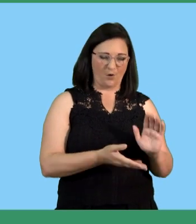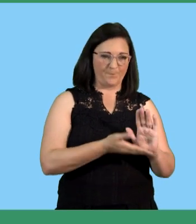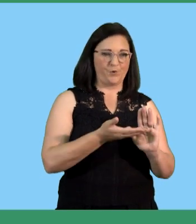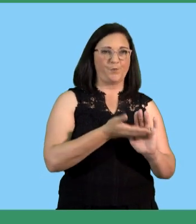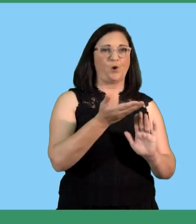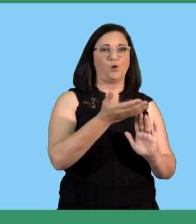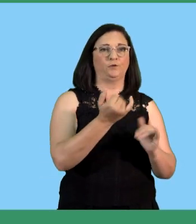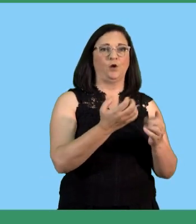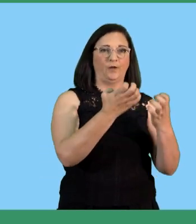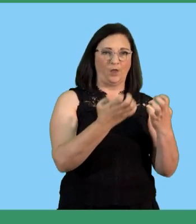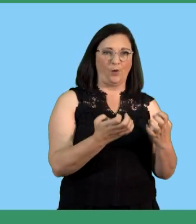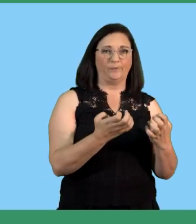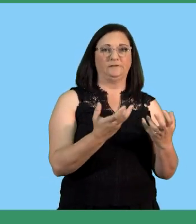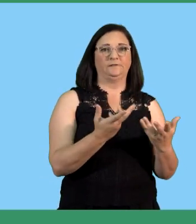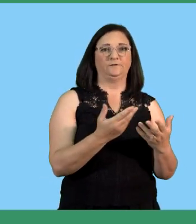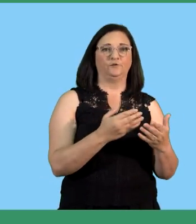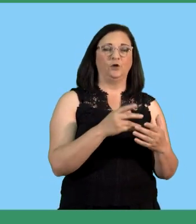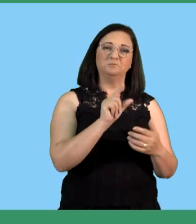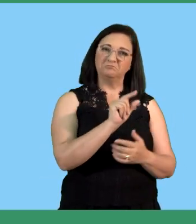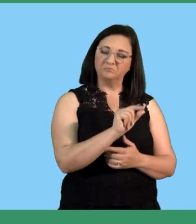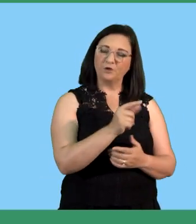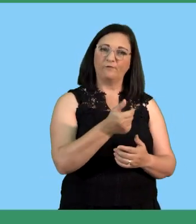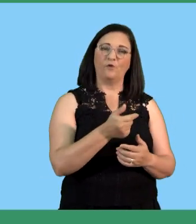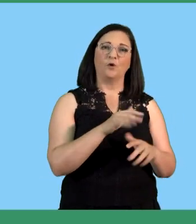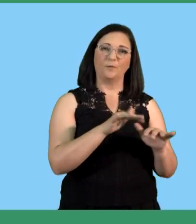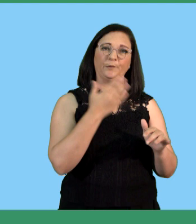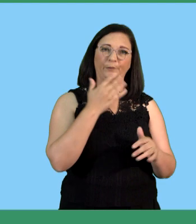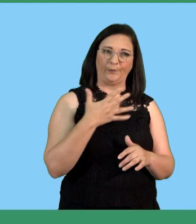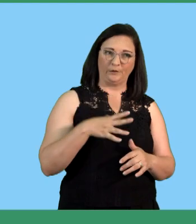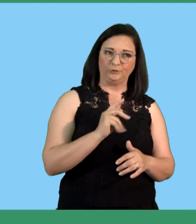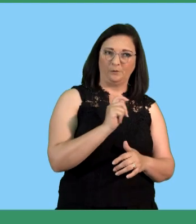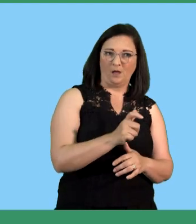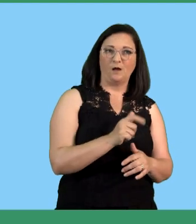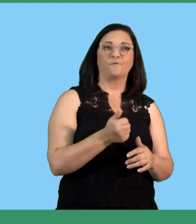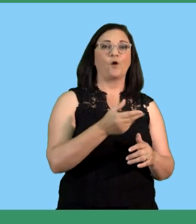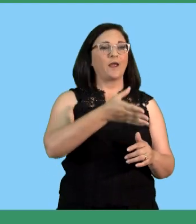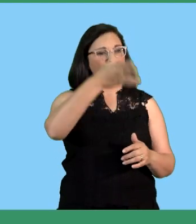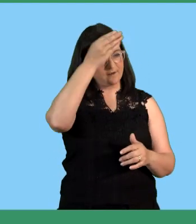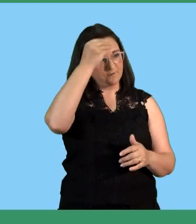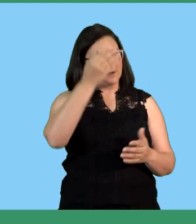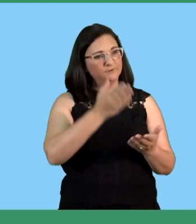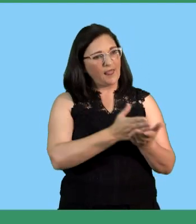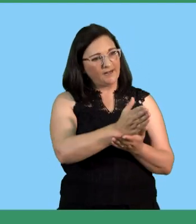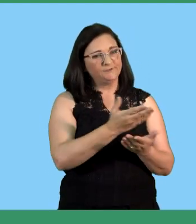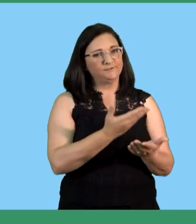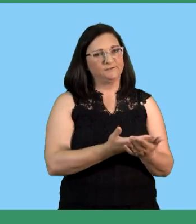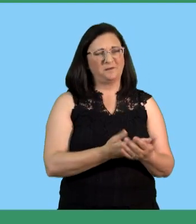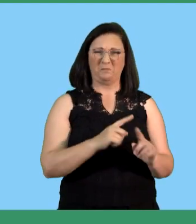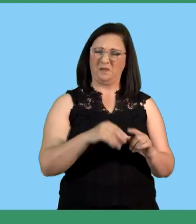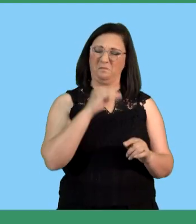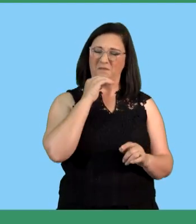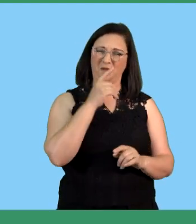and protects the economic interests of consumers by providing access to information. What do we mean